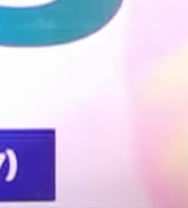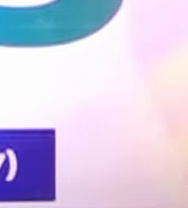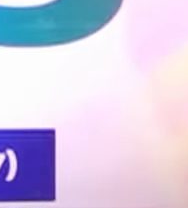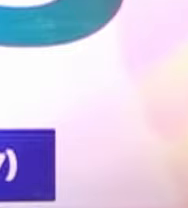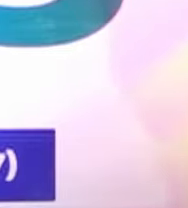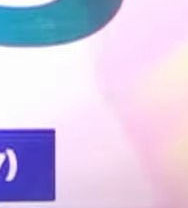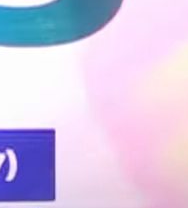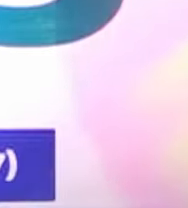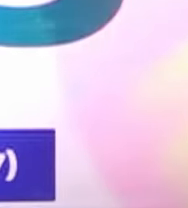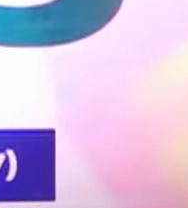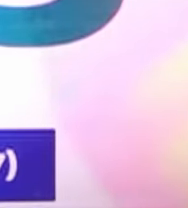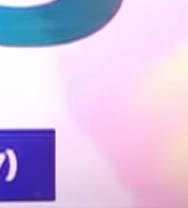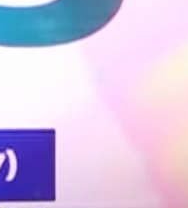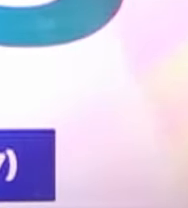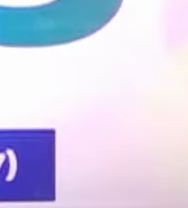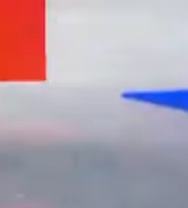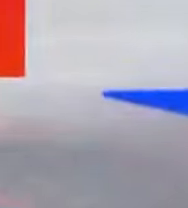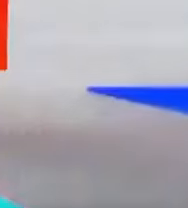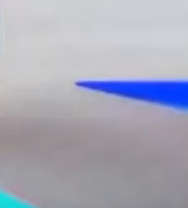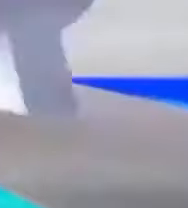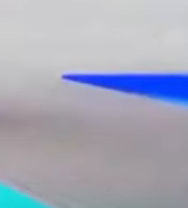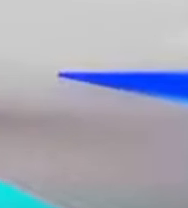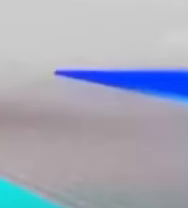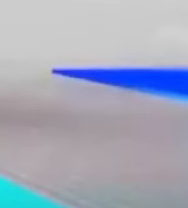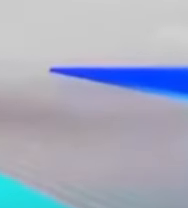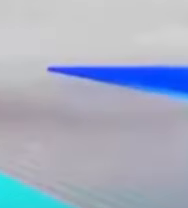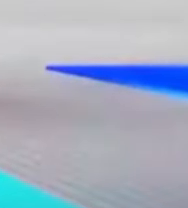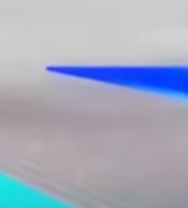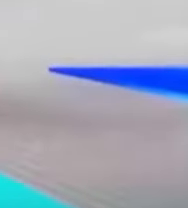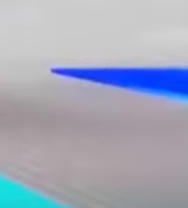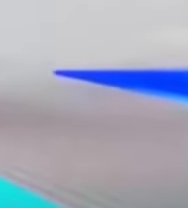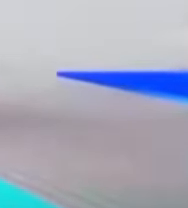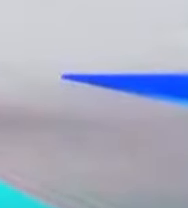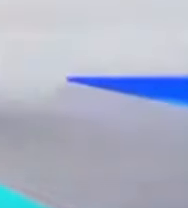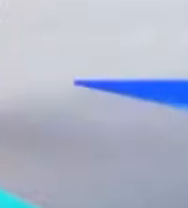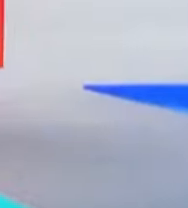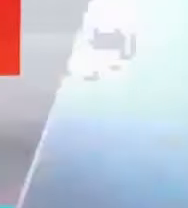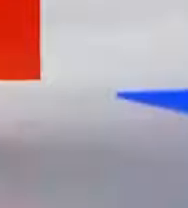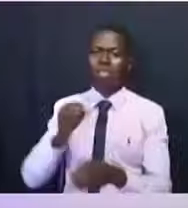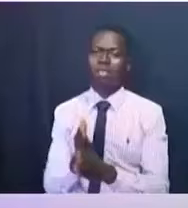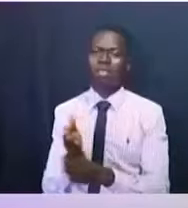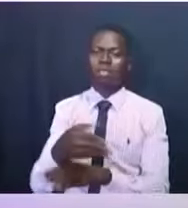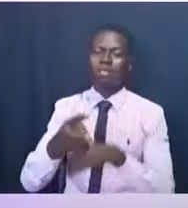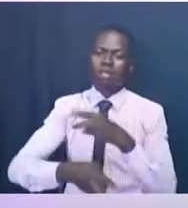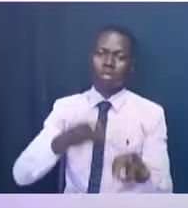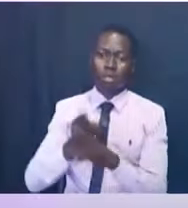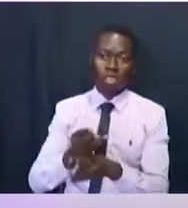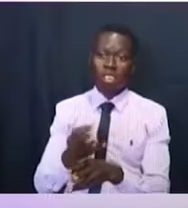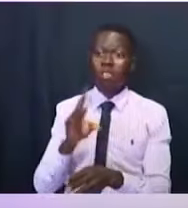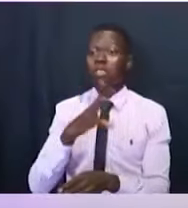will spend some time talking about how we can live for Christ in this perverse world. Because whether you like it or not, we have unleashed